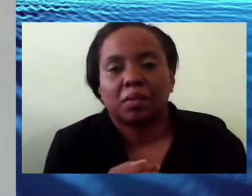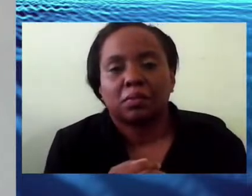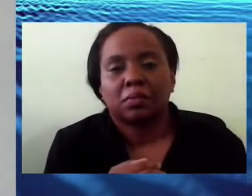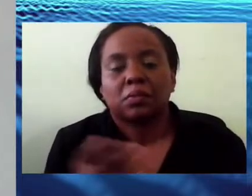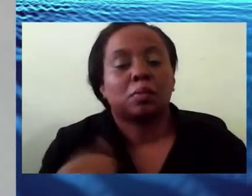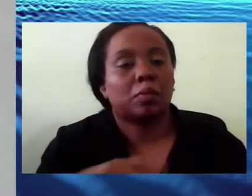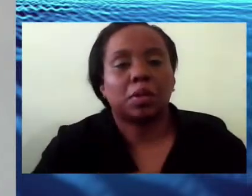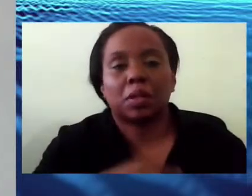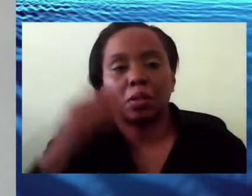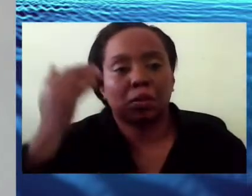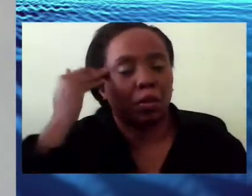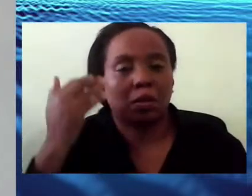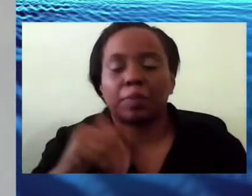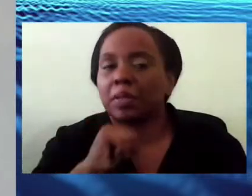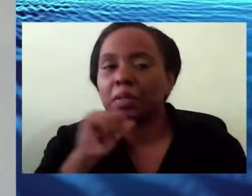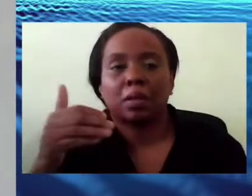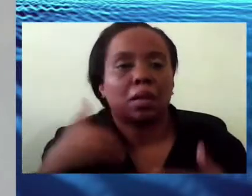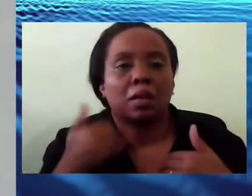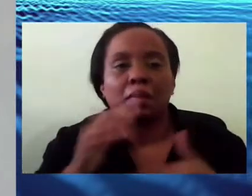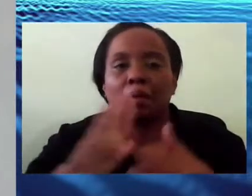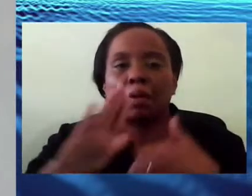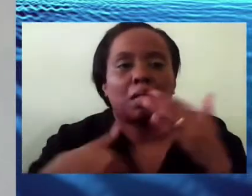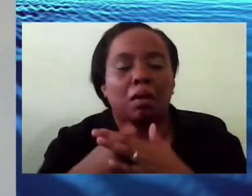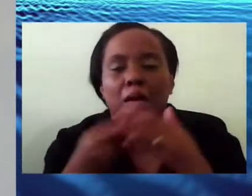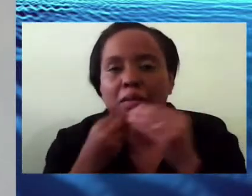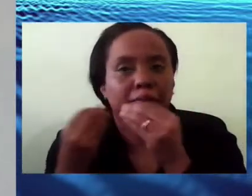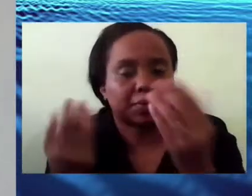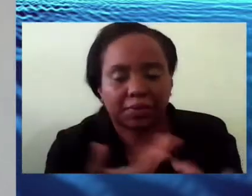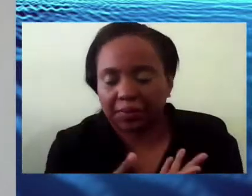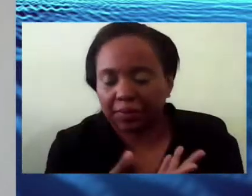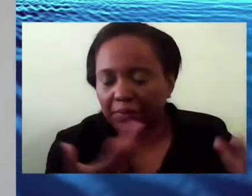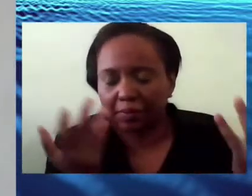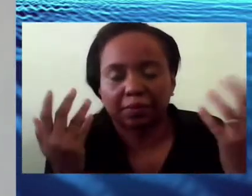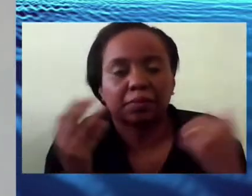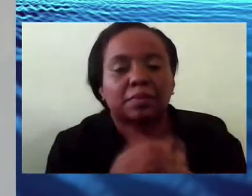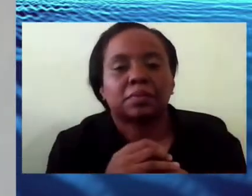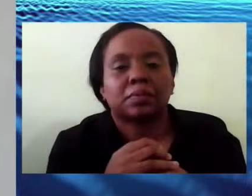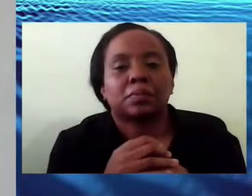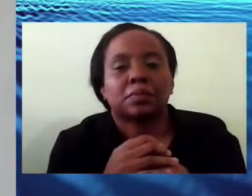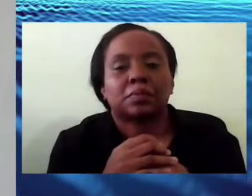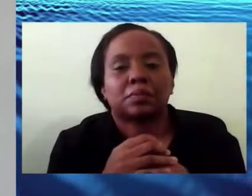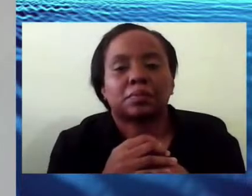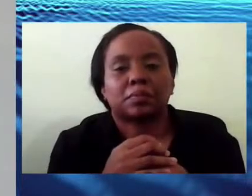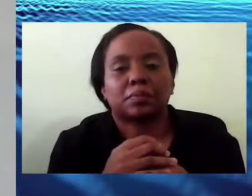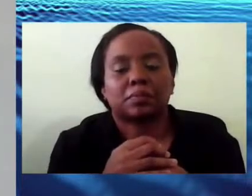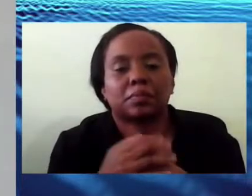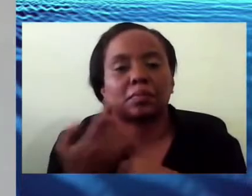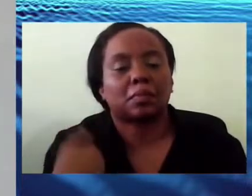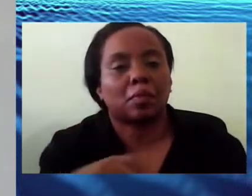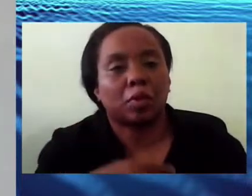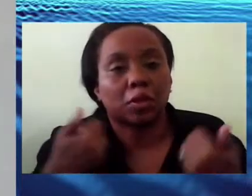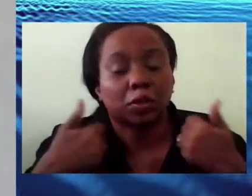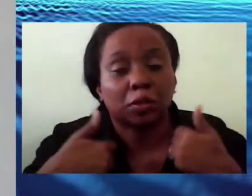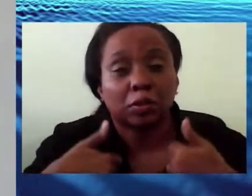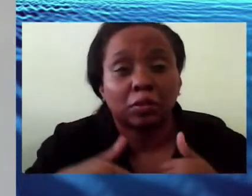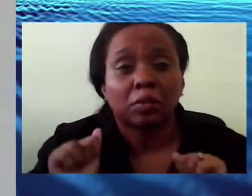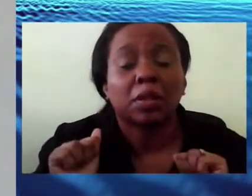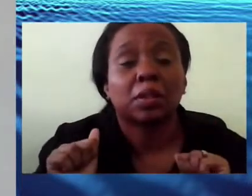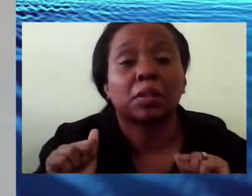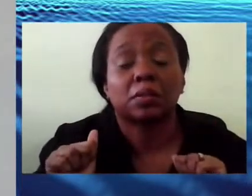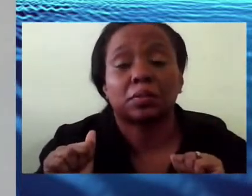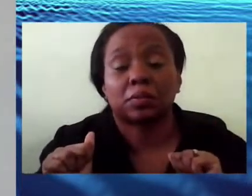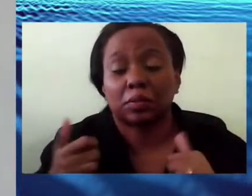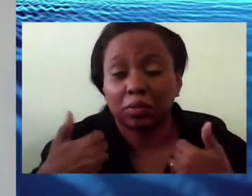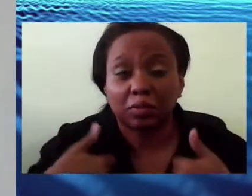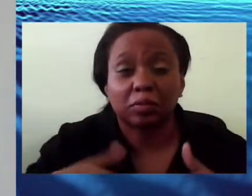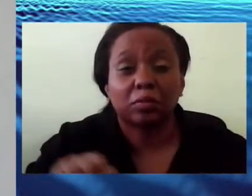of the information in relation to this matter. We are aggressively pursuing the matter, and